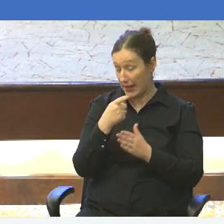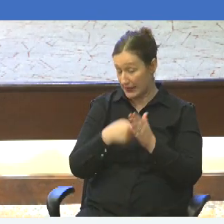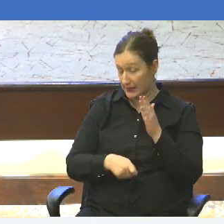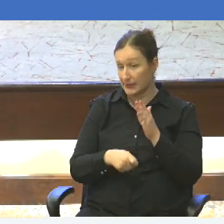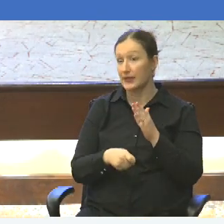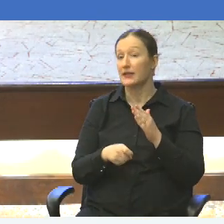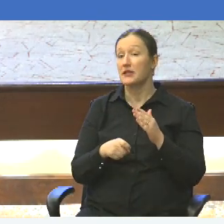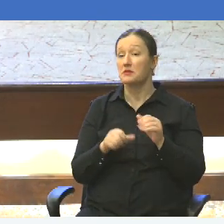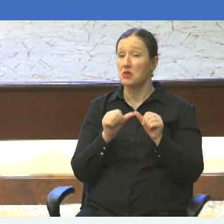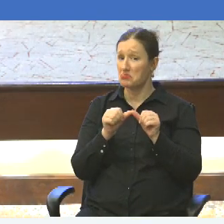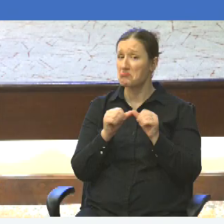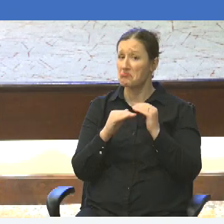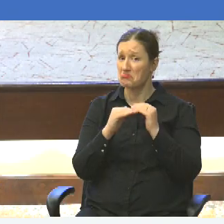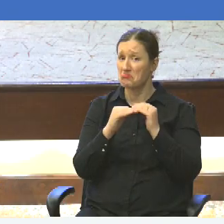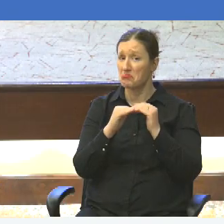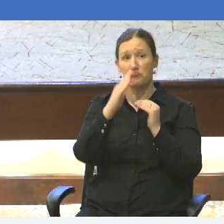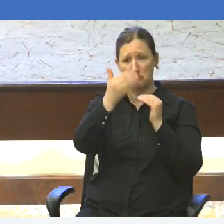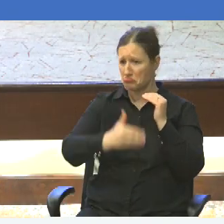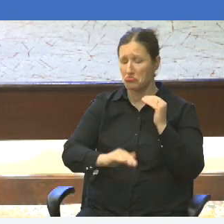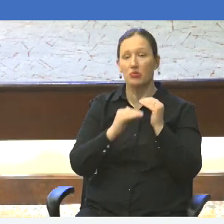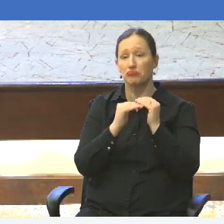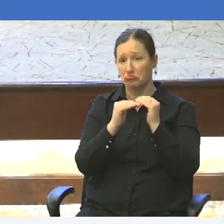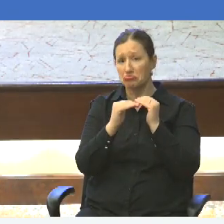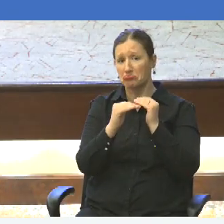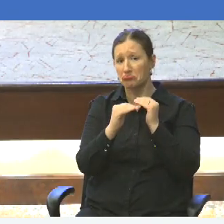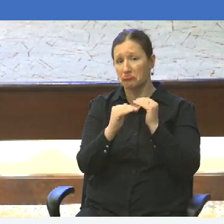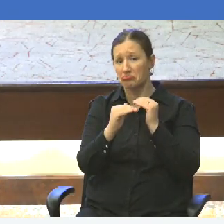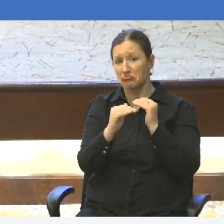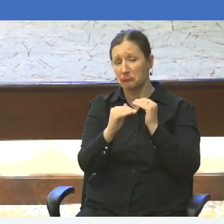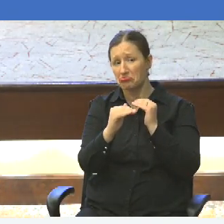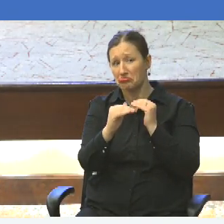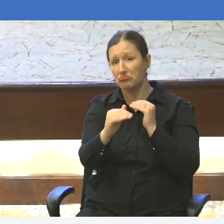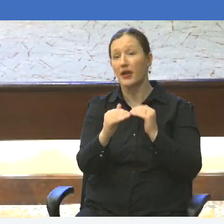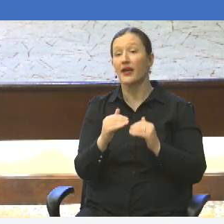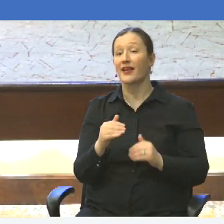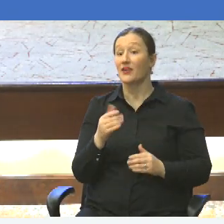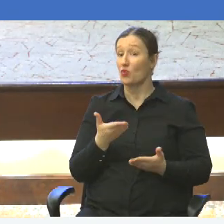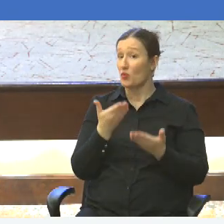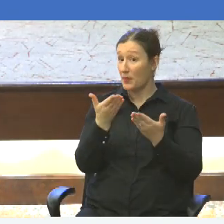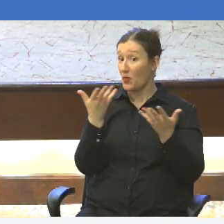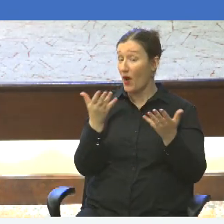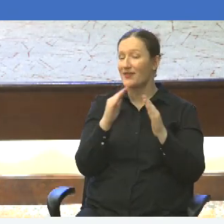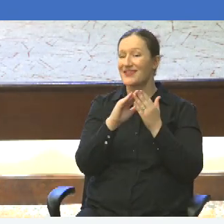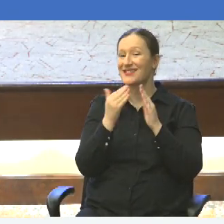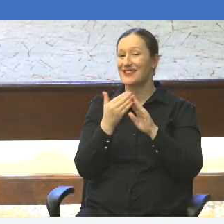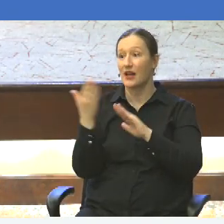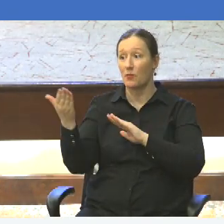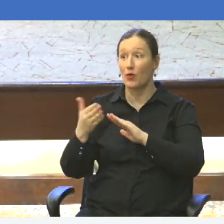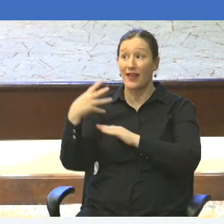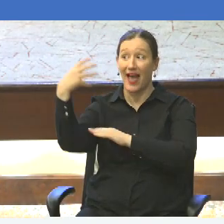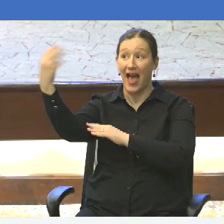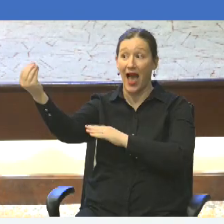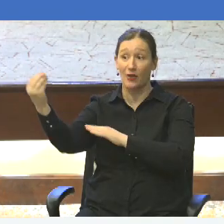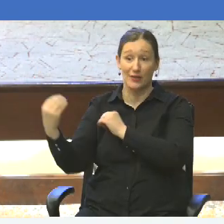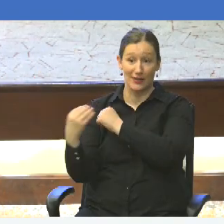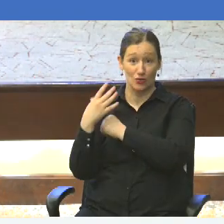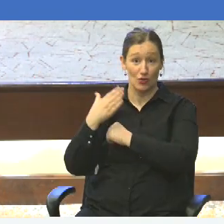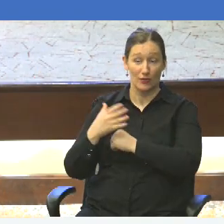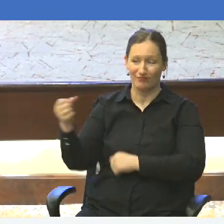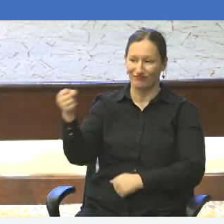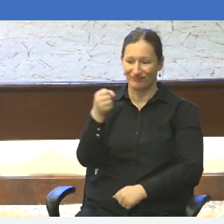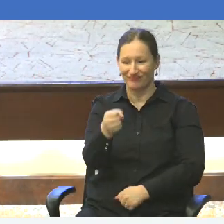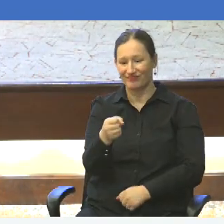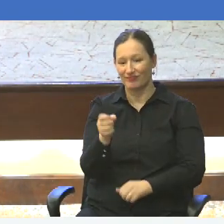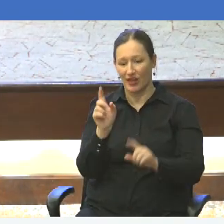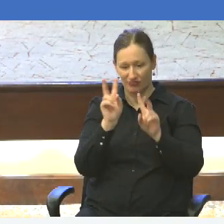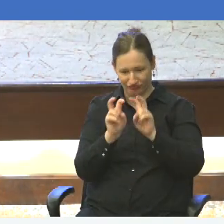and they've been inconsistent. And it is recommended that ultimately the city probably should bring an outside consultant in to do a rates and